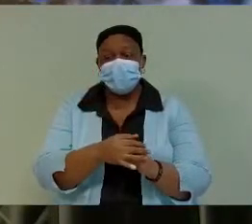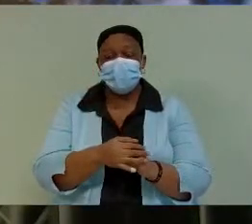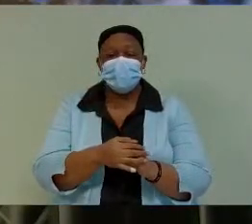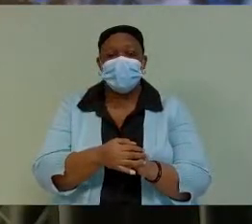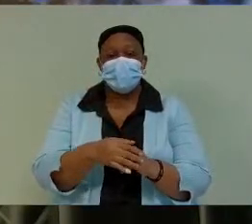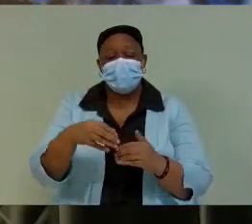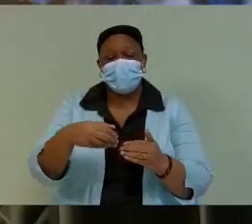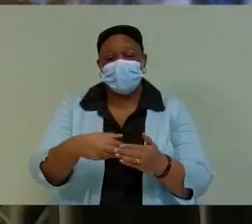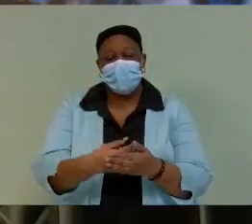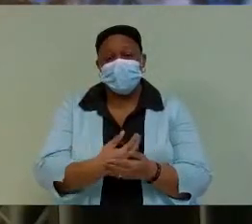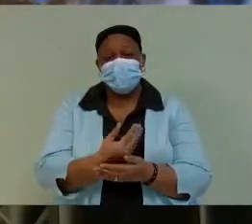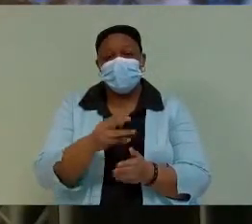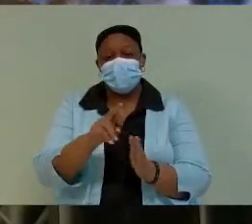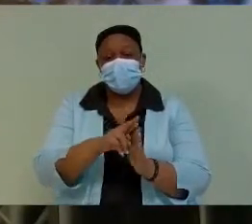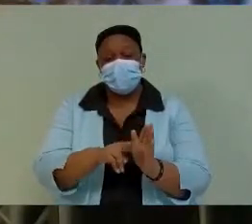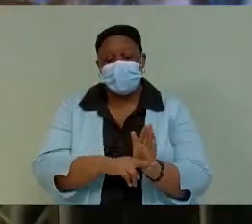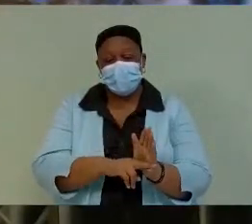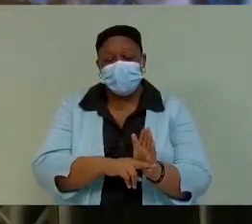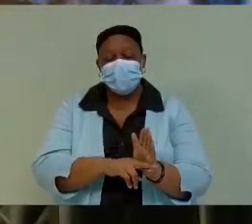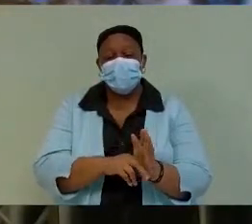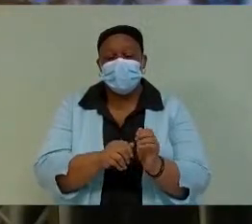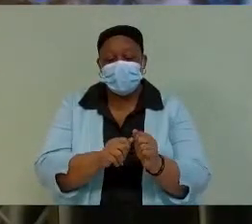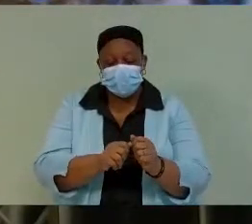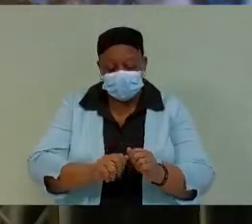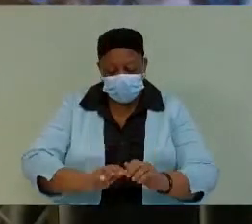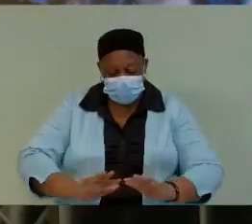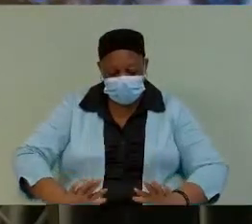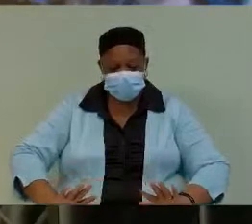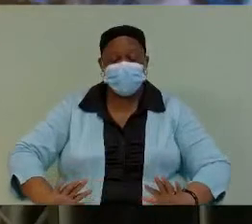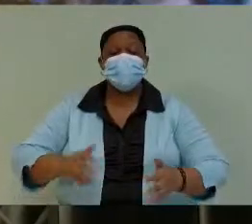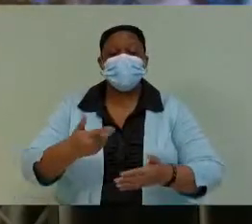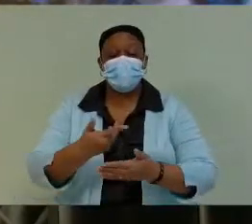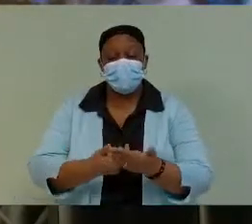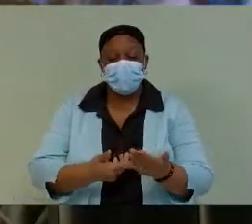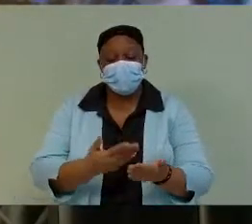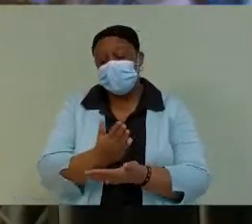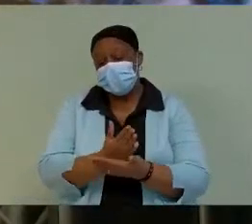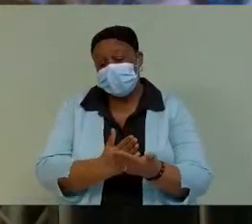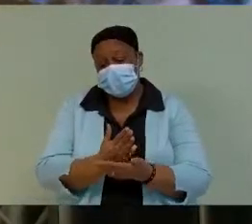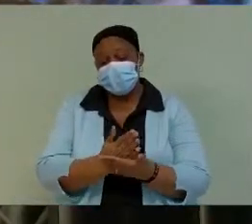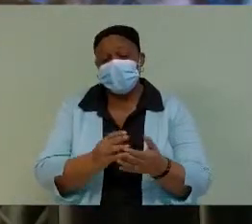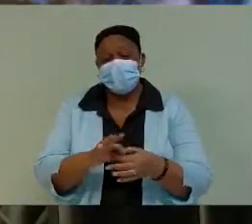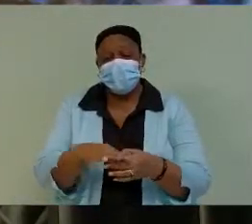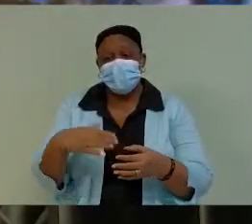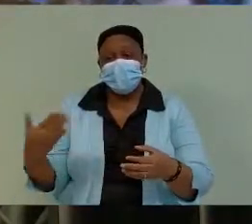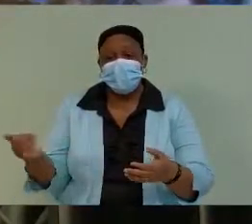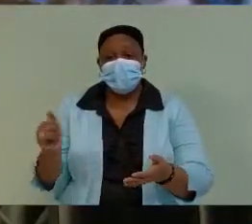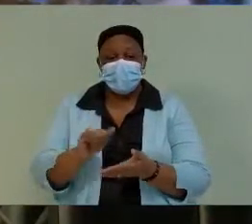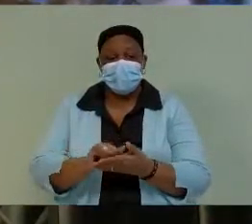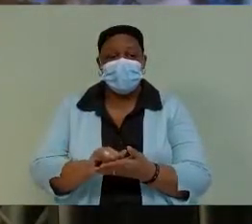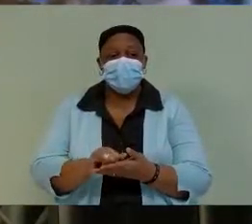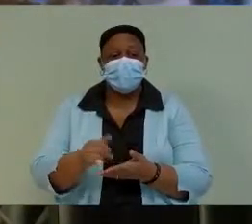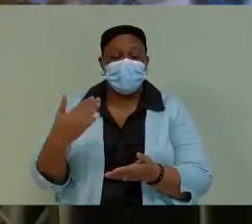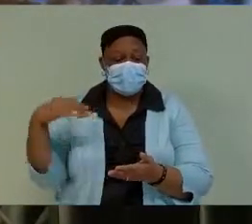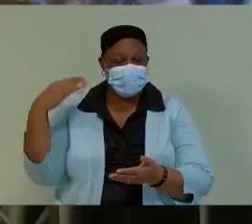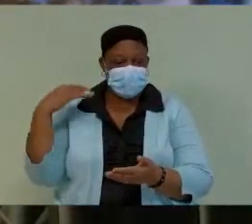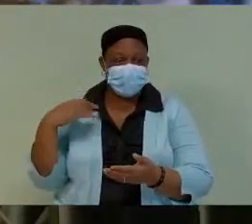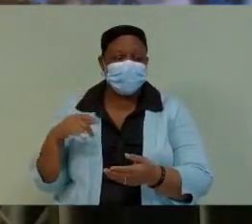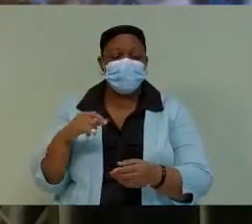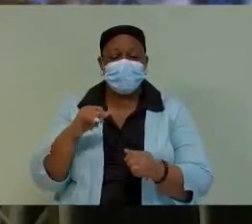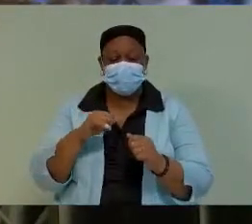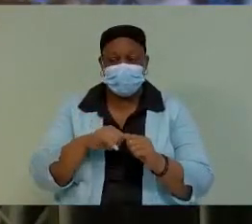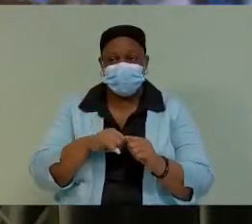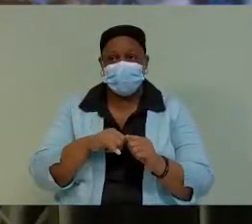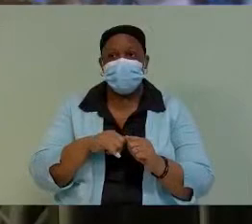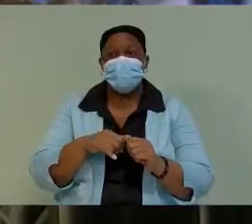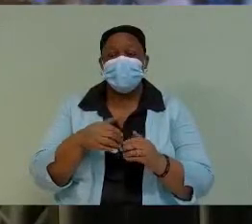new regulations have eased a number of restrictions that were in place under the previous regulations. Before